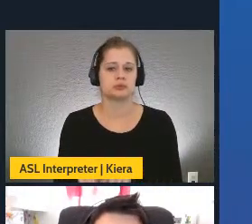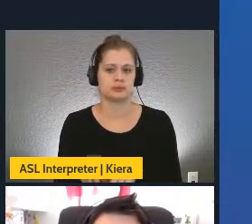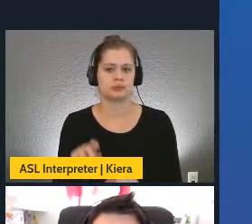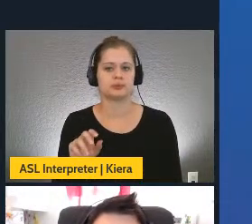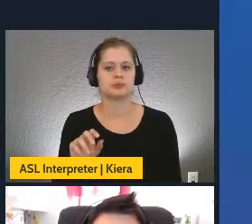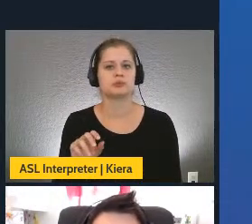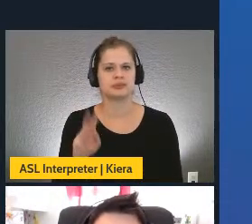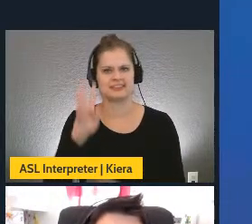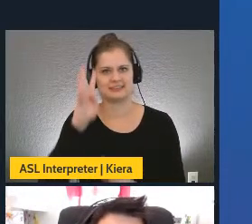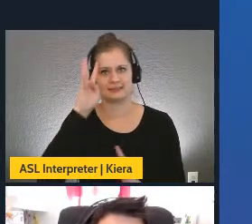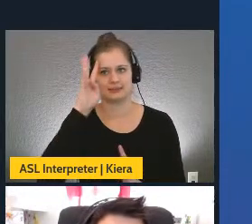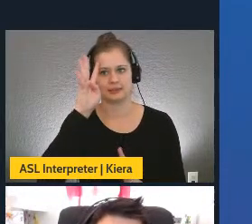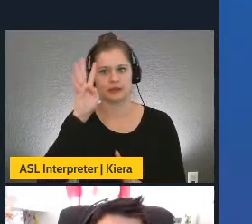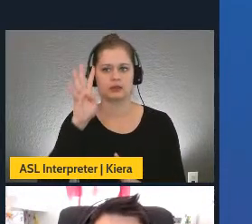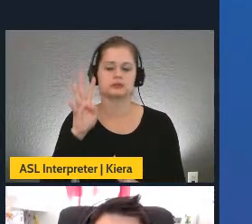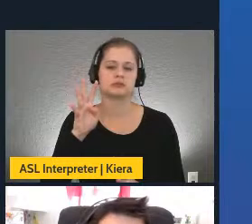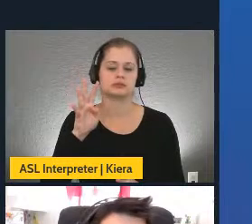synthesizes